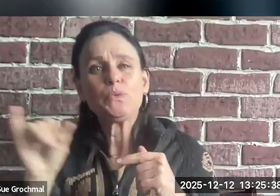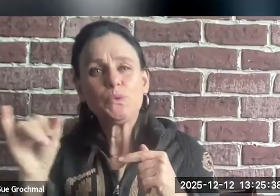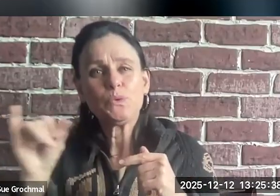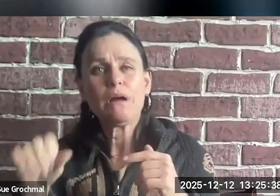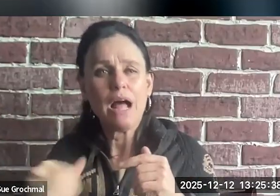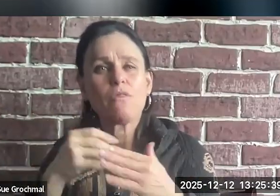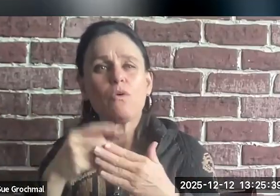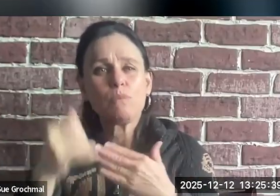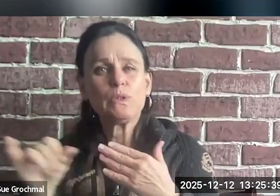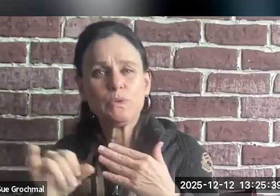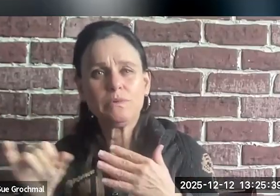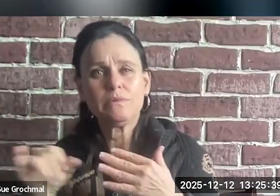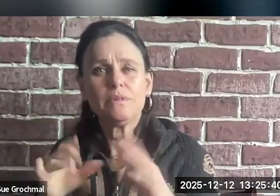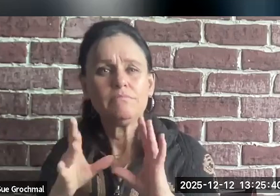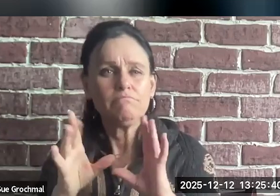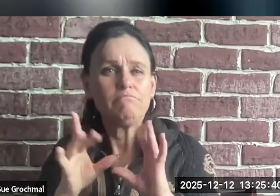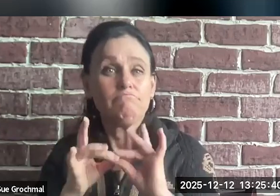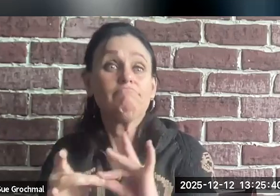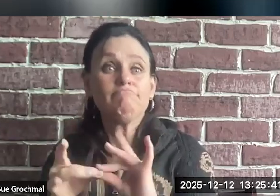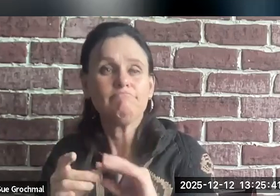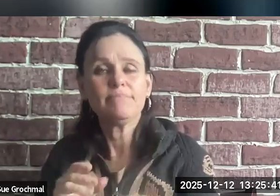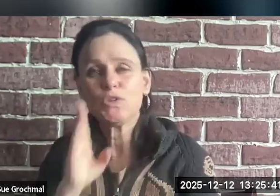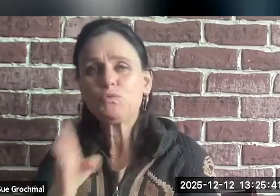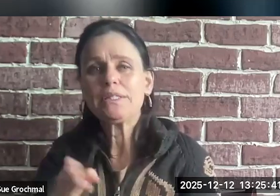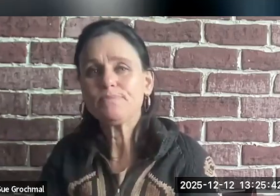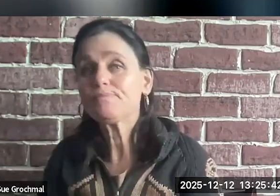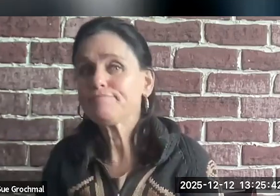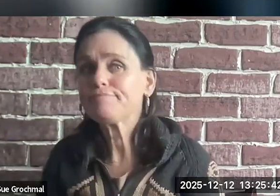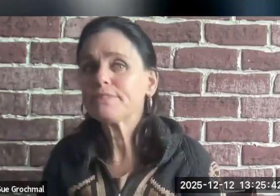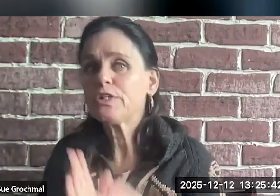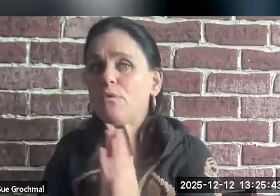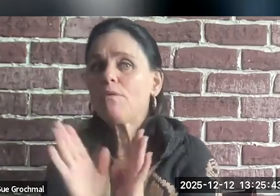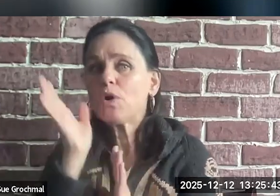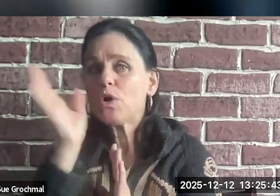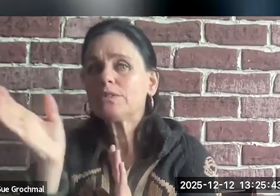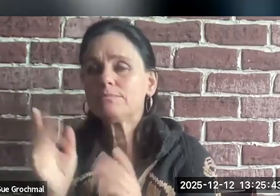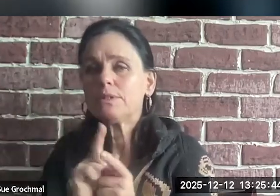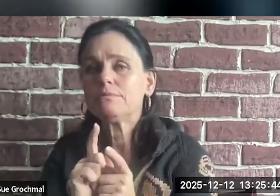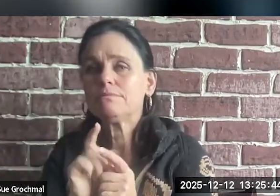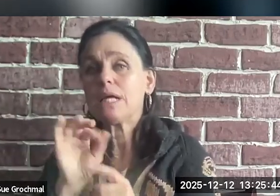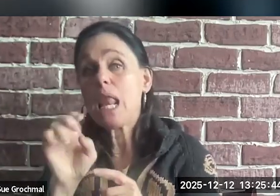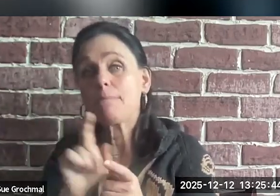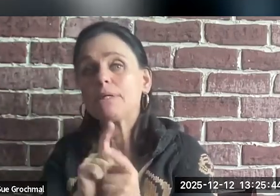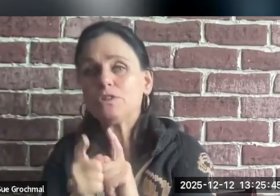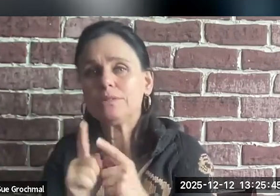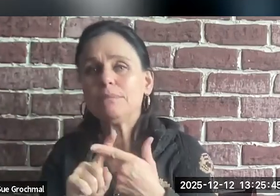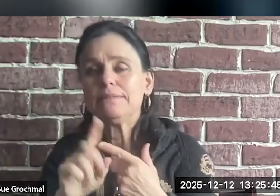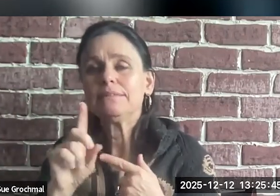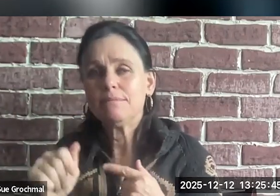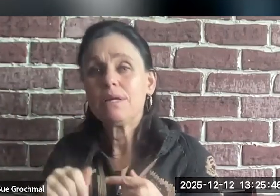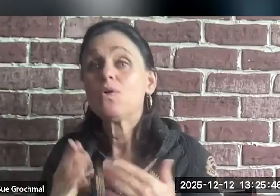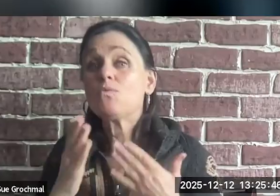other project, which pertain directly to this overall concept of climate change and disability. So first, we